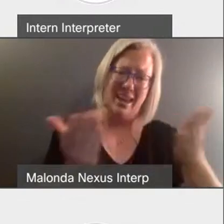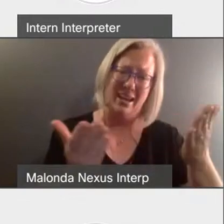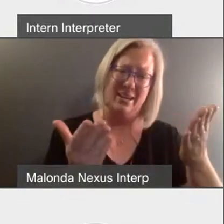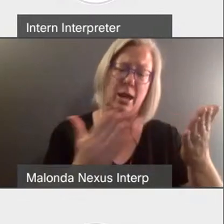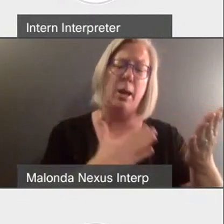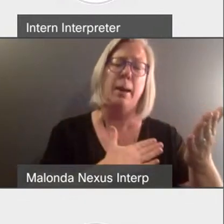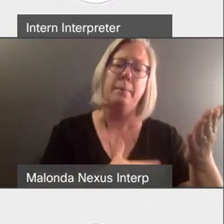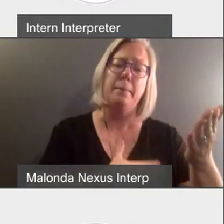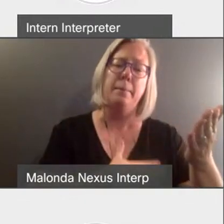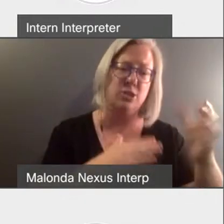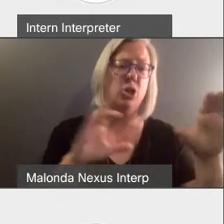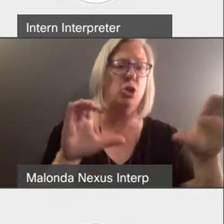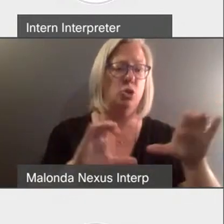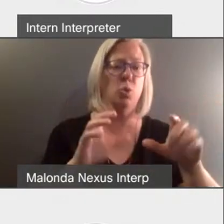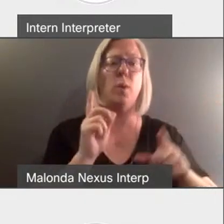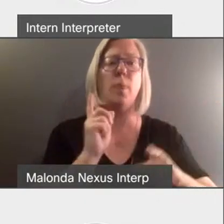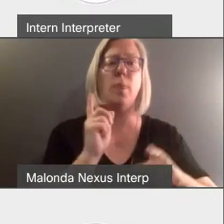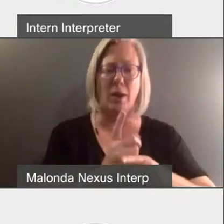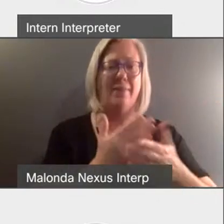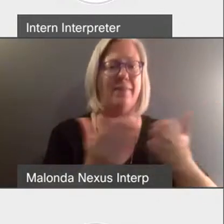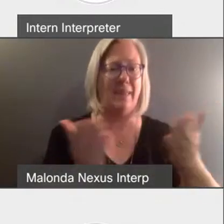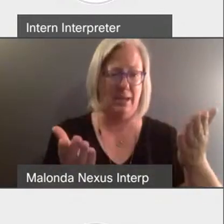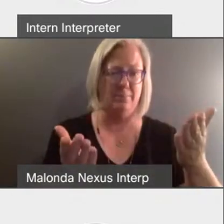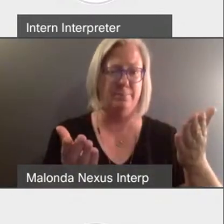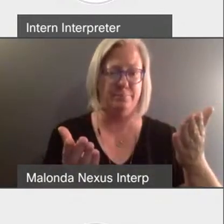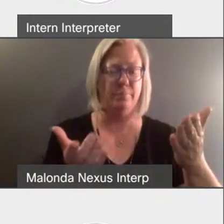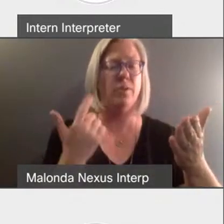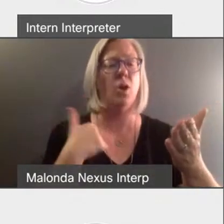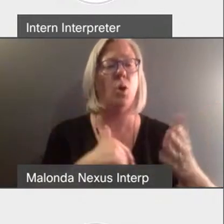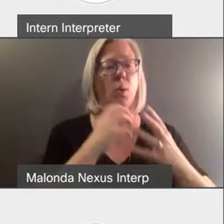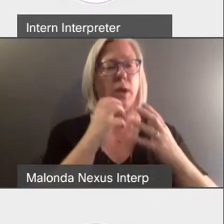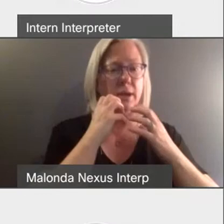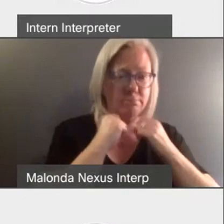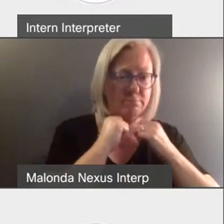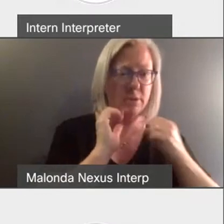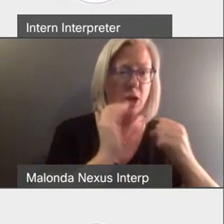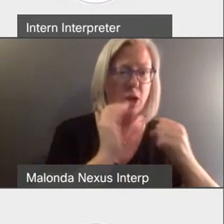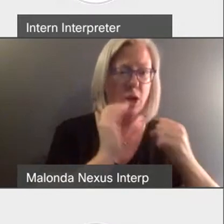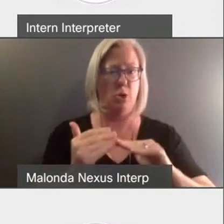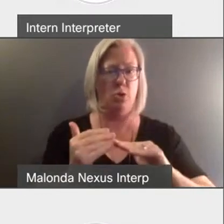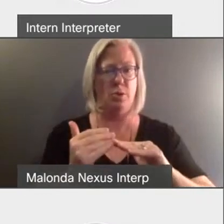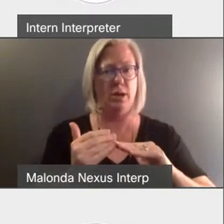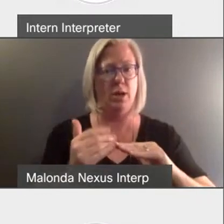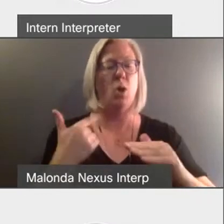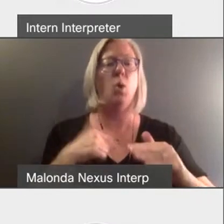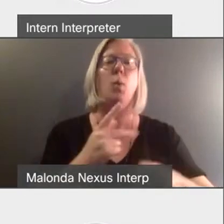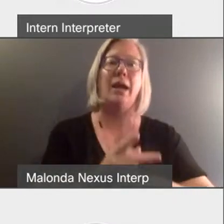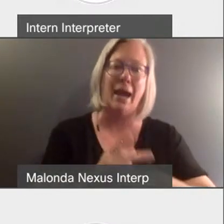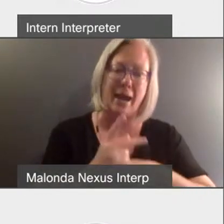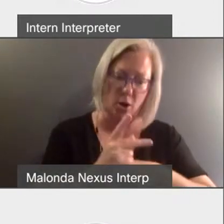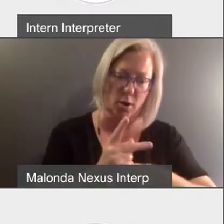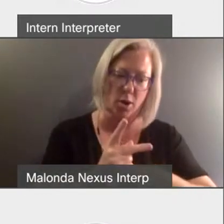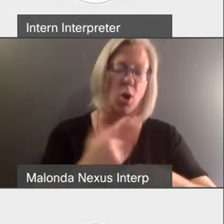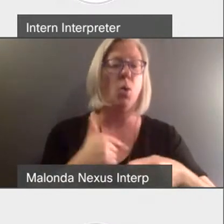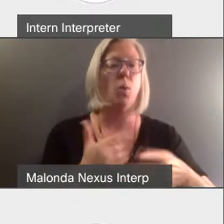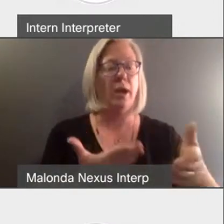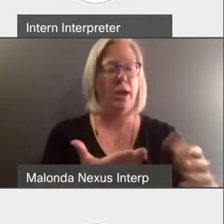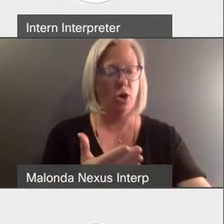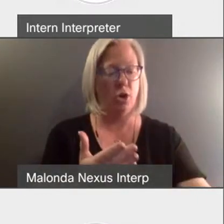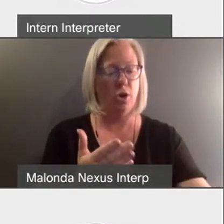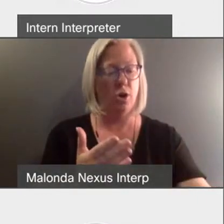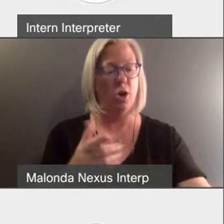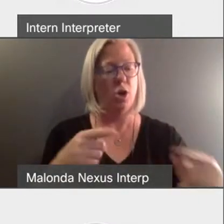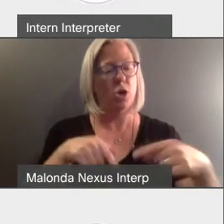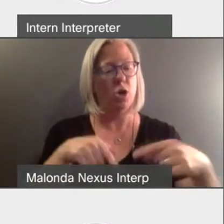do the right thing. We care about our community. Care. We're here. During a